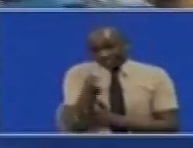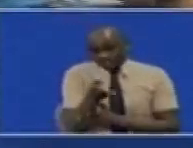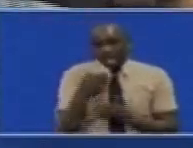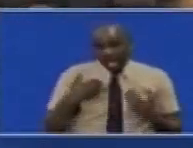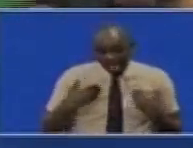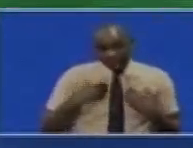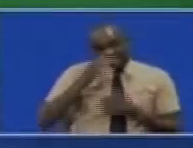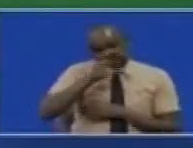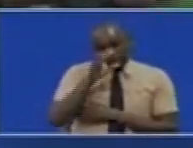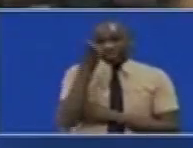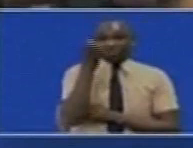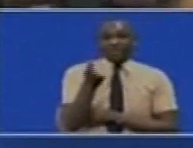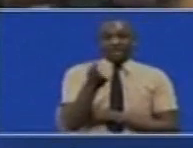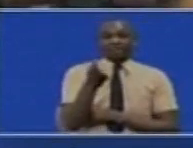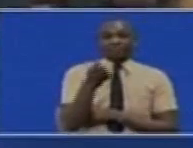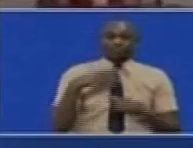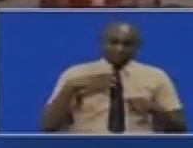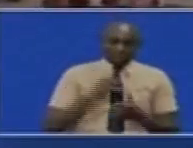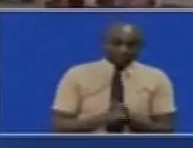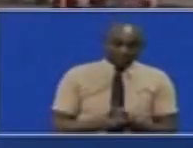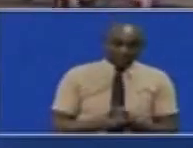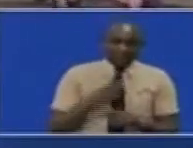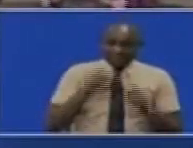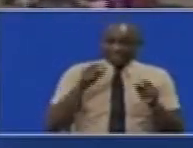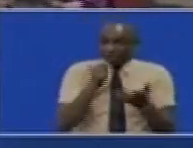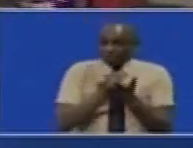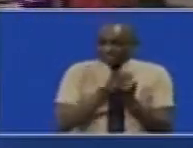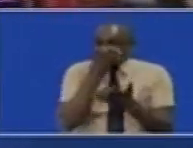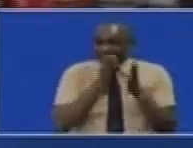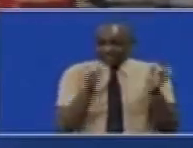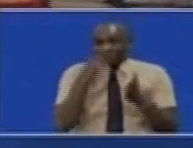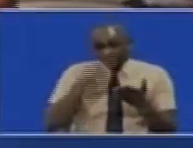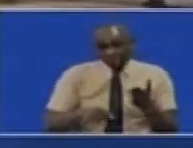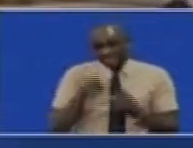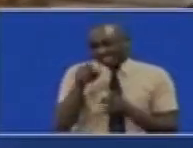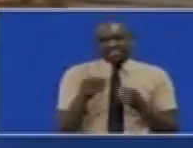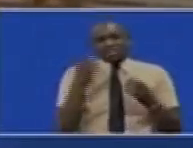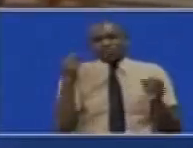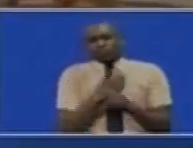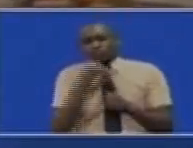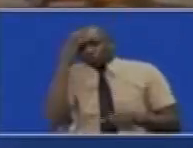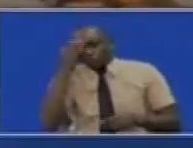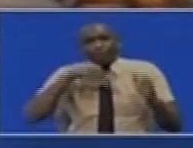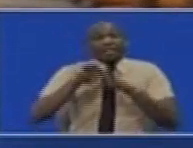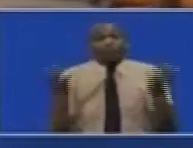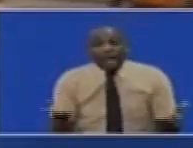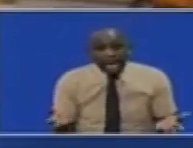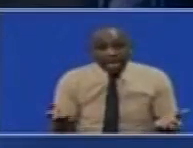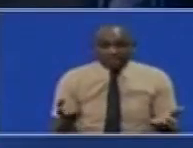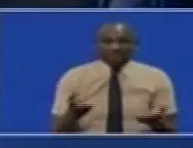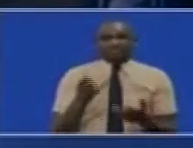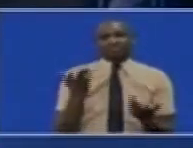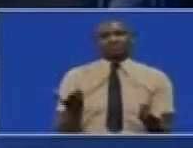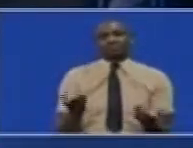auspices of county ward administrators. But during the Auditor General could not establish where they were planted in the first